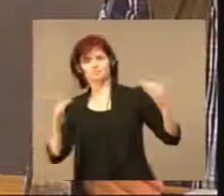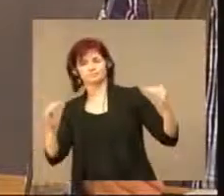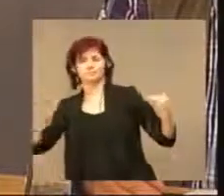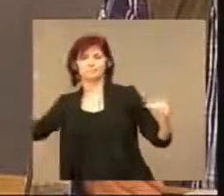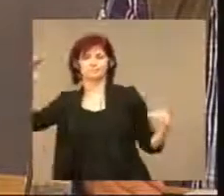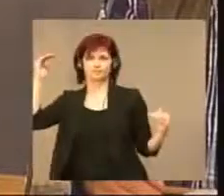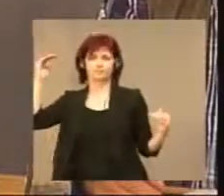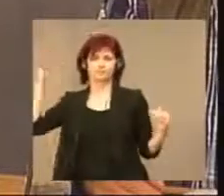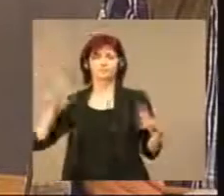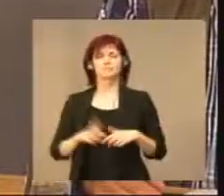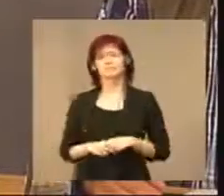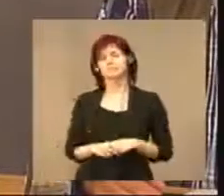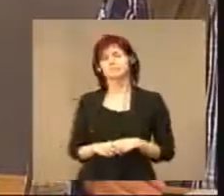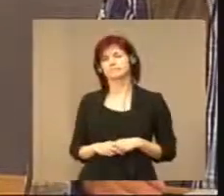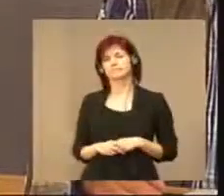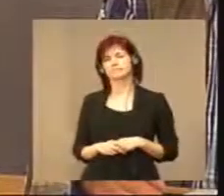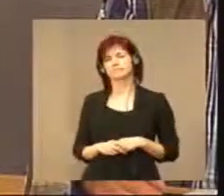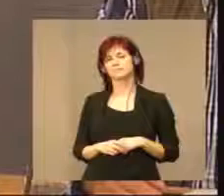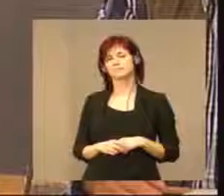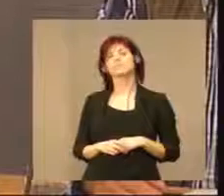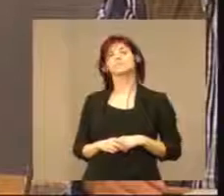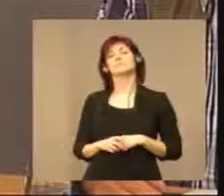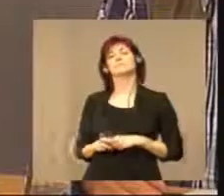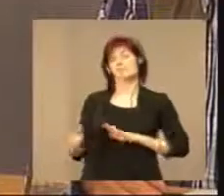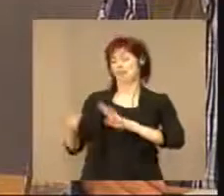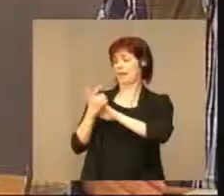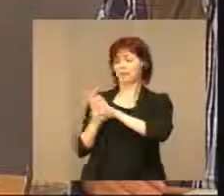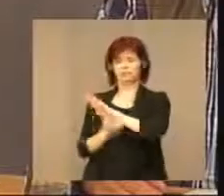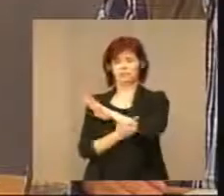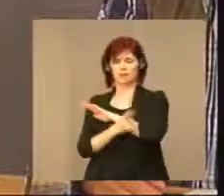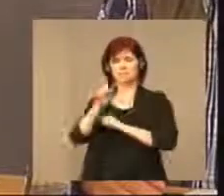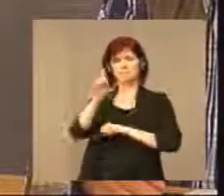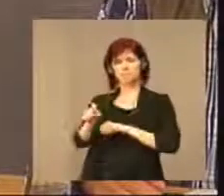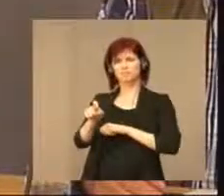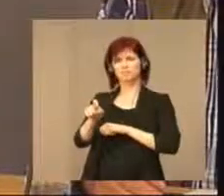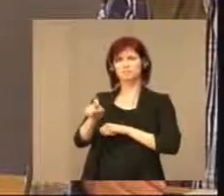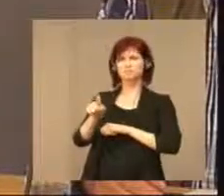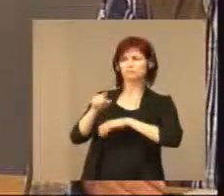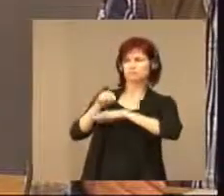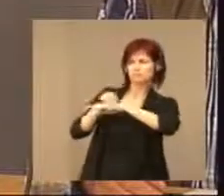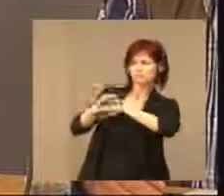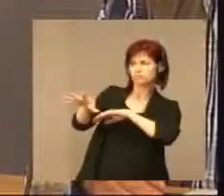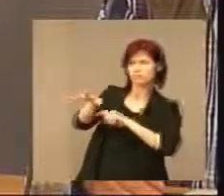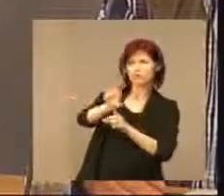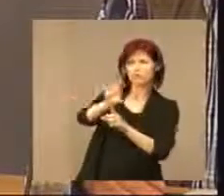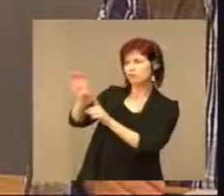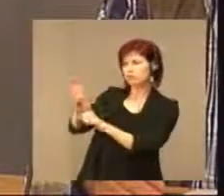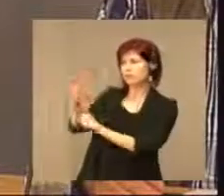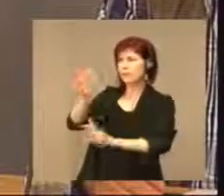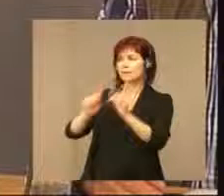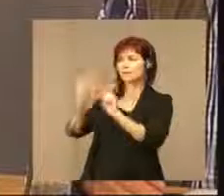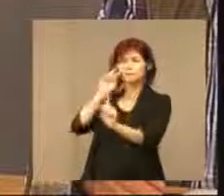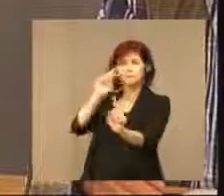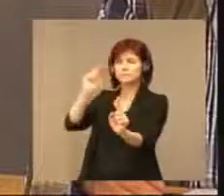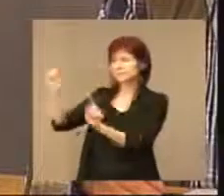And that this legislation will need to be coupled with a change in culture, with a change in attitude, with a change